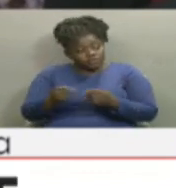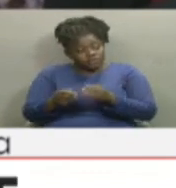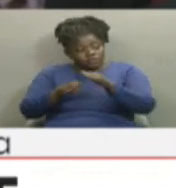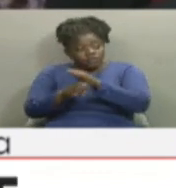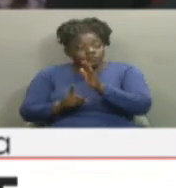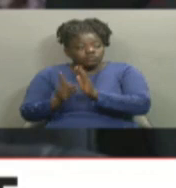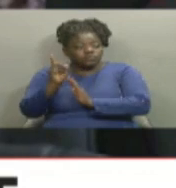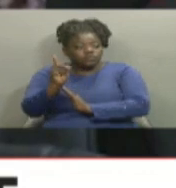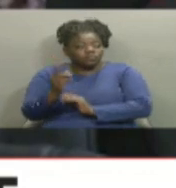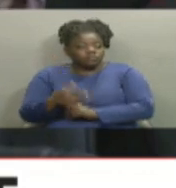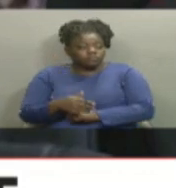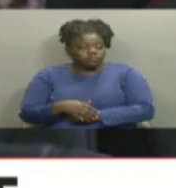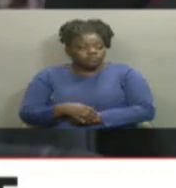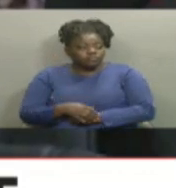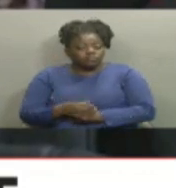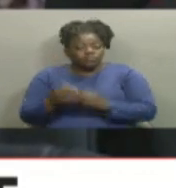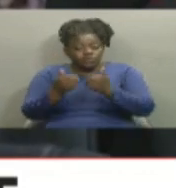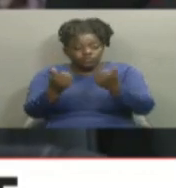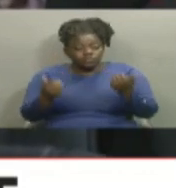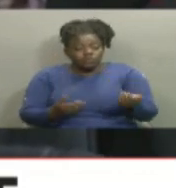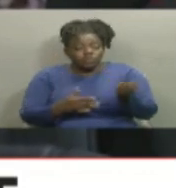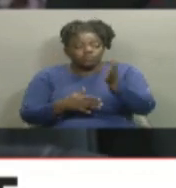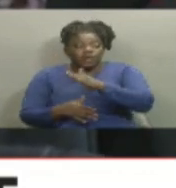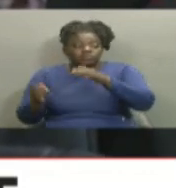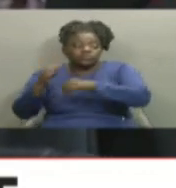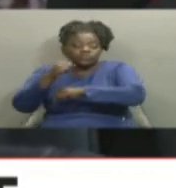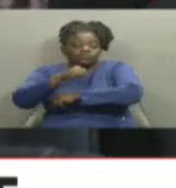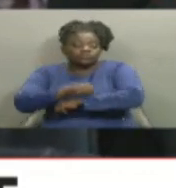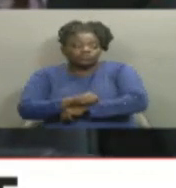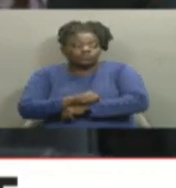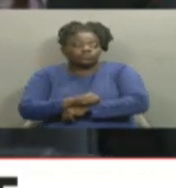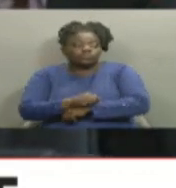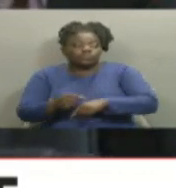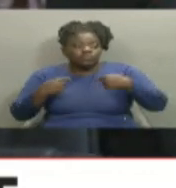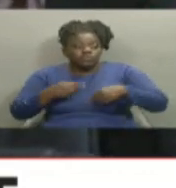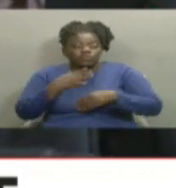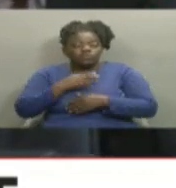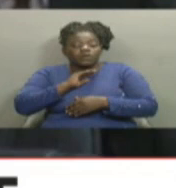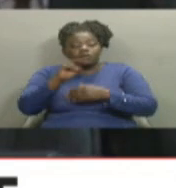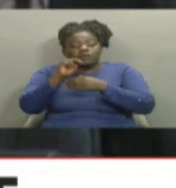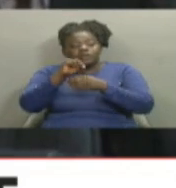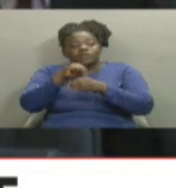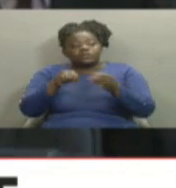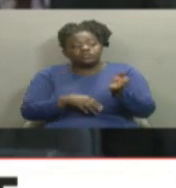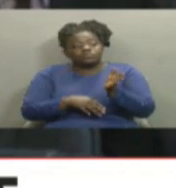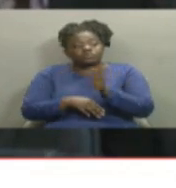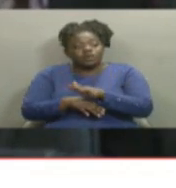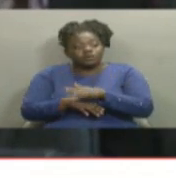to grow, children who will go back to school. We want our nation back.